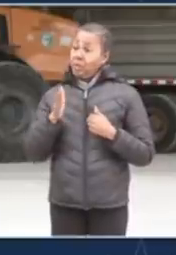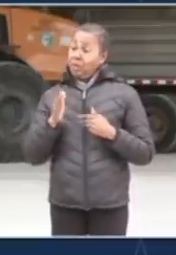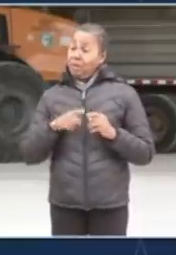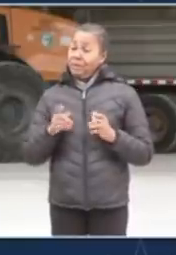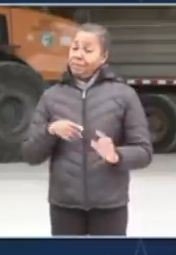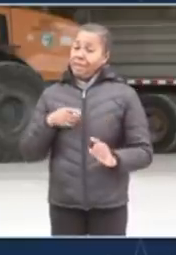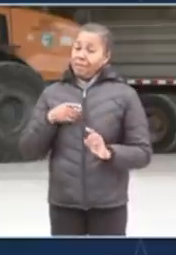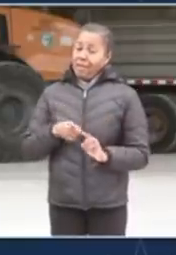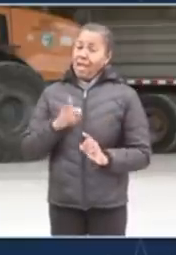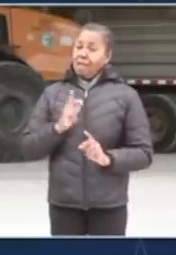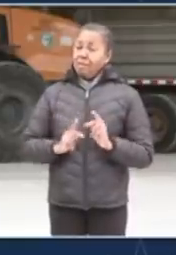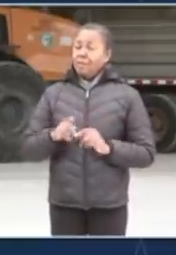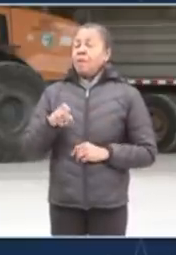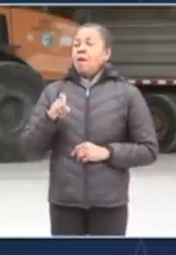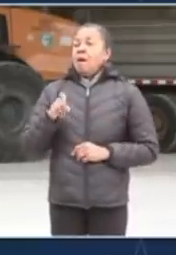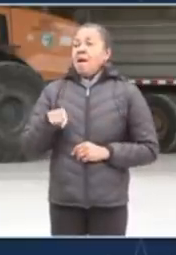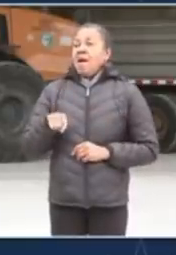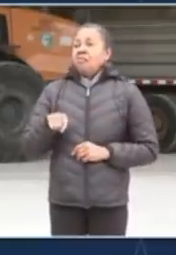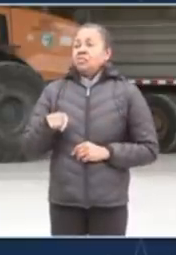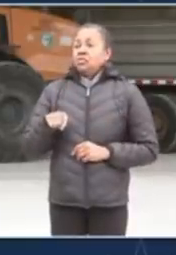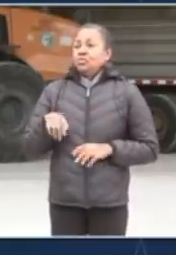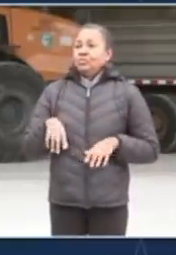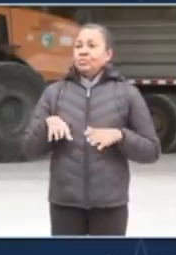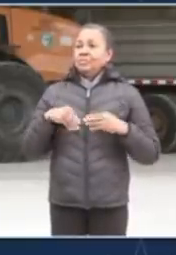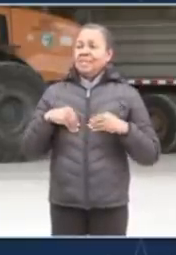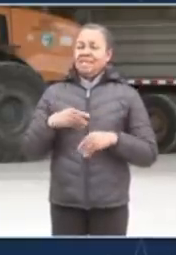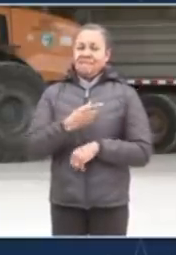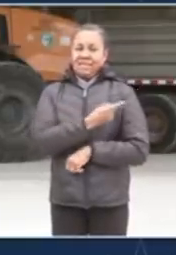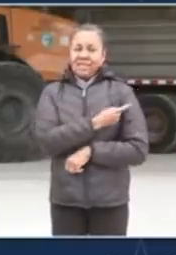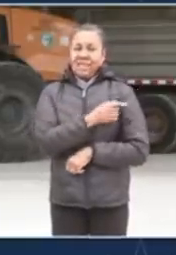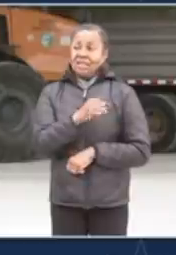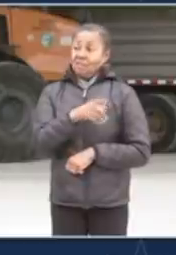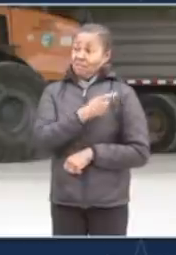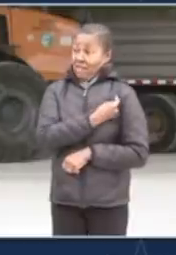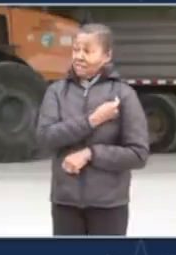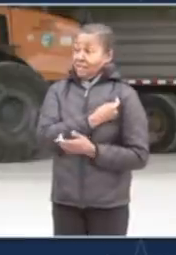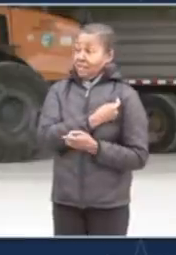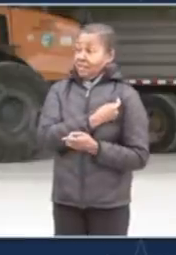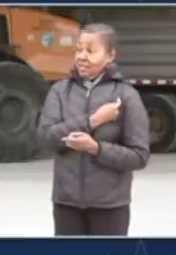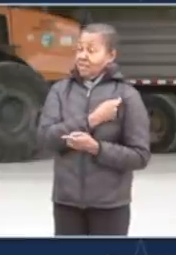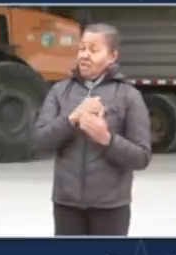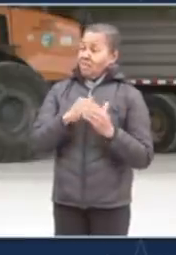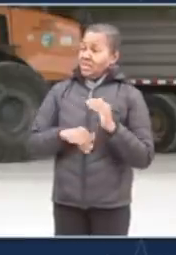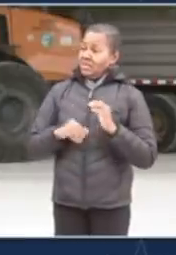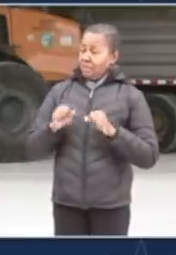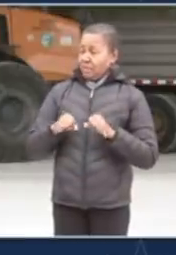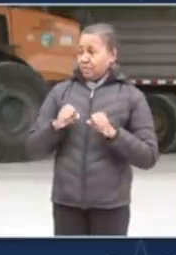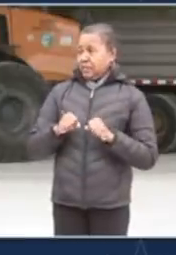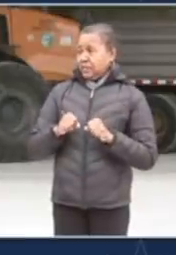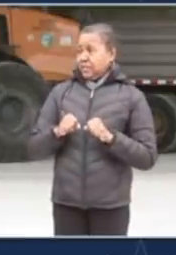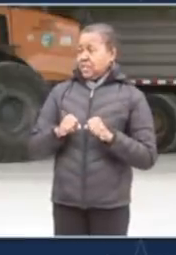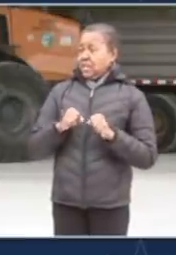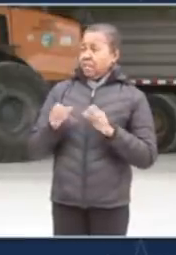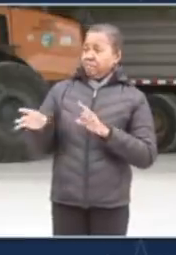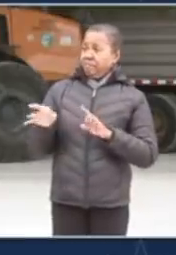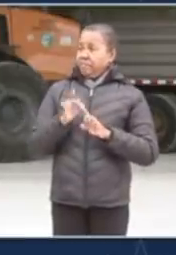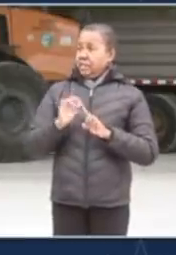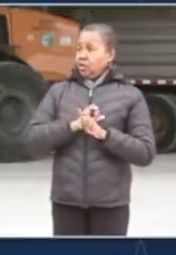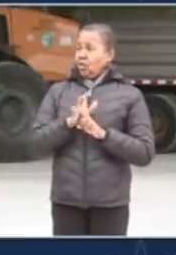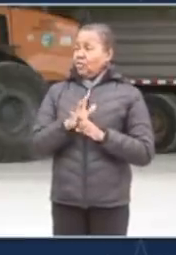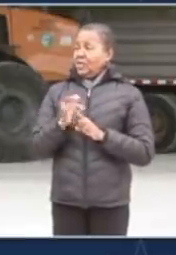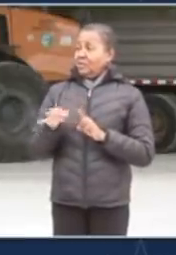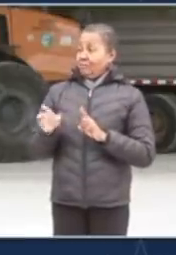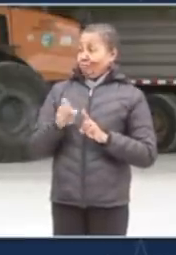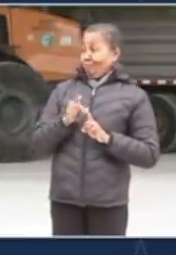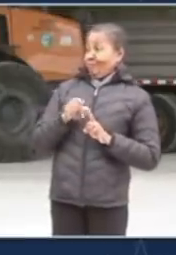line is people have to get vaccinated. If you're vaccinated, you have less of a possibility of catching COVID, and if you catch